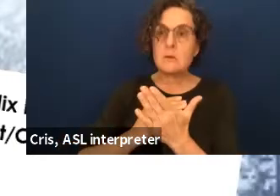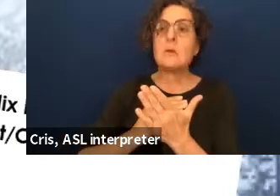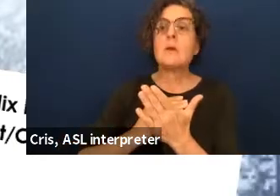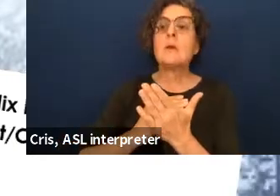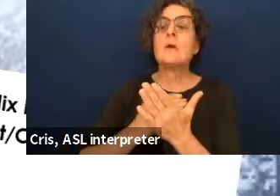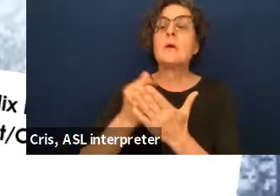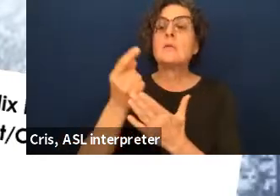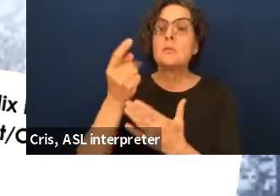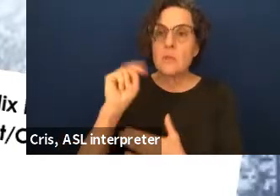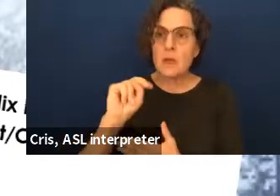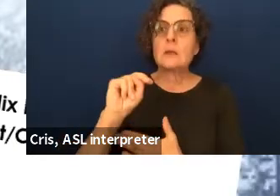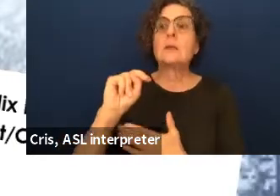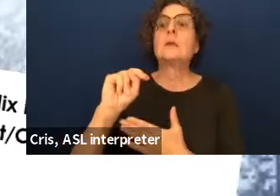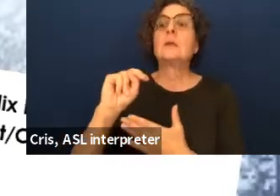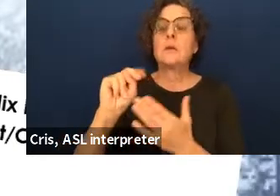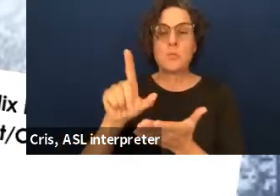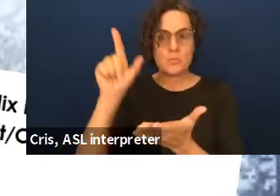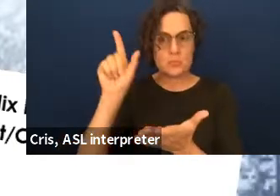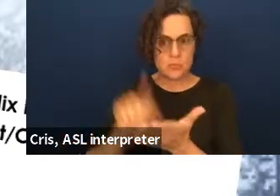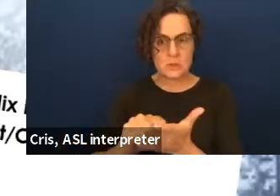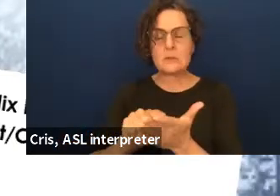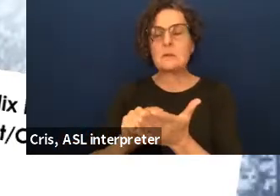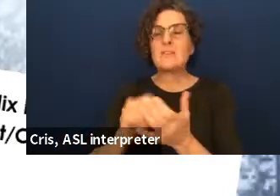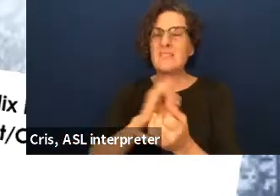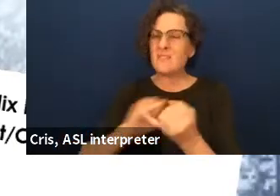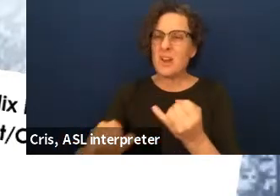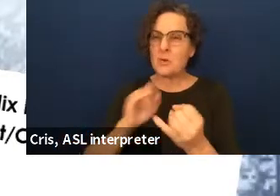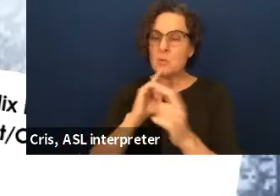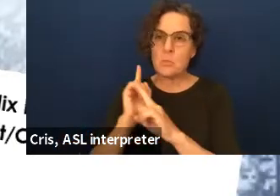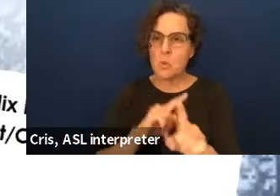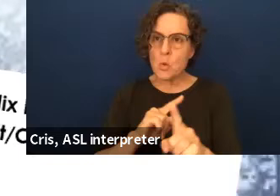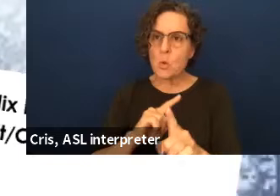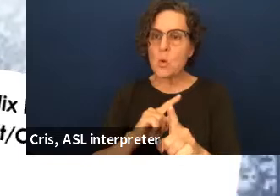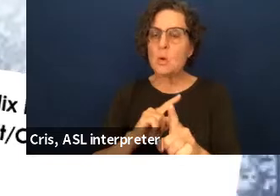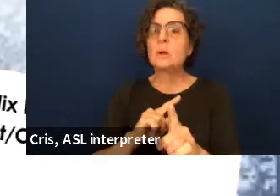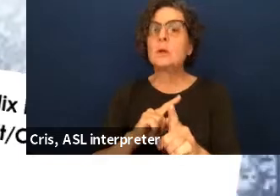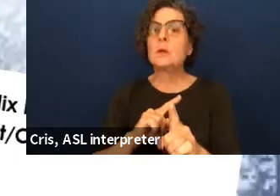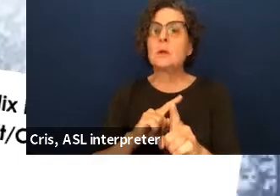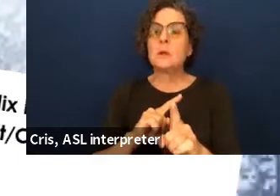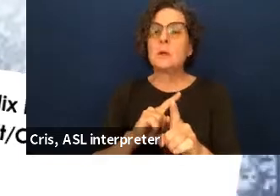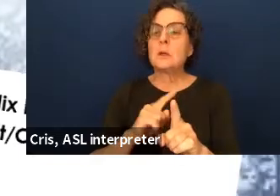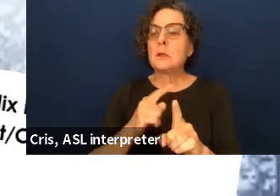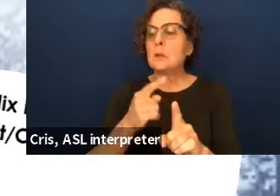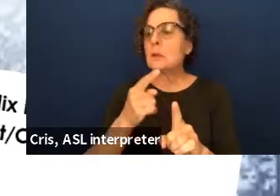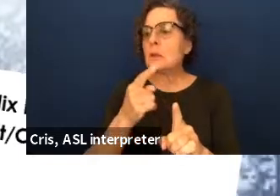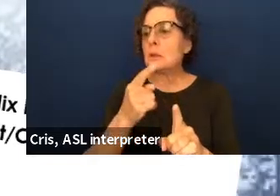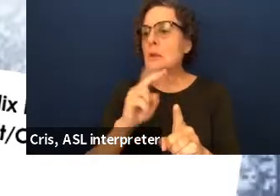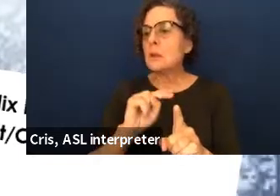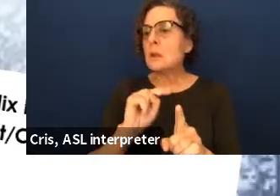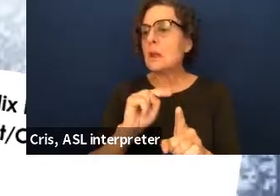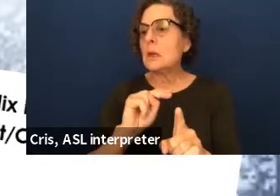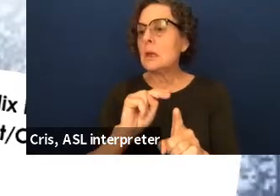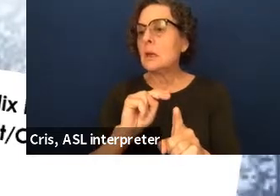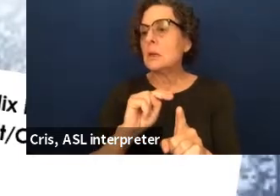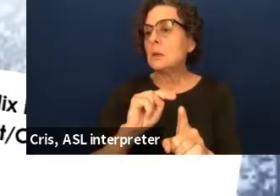produces a final report that goes through all of the bullet points mentioned in